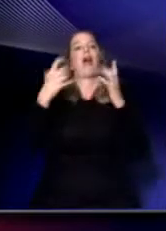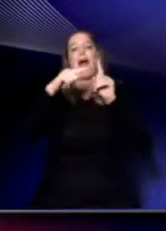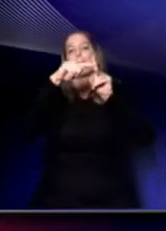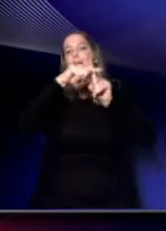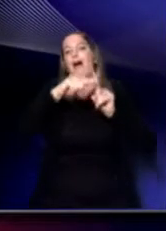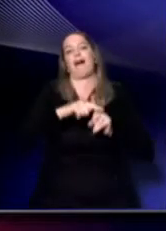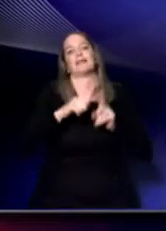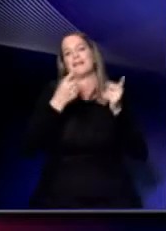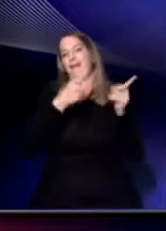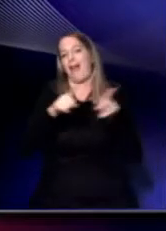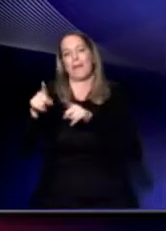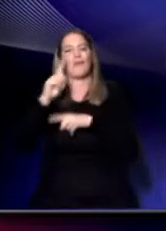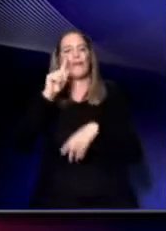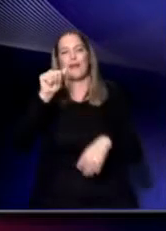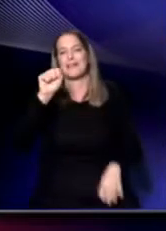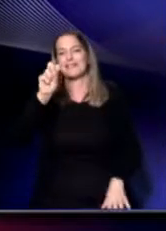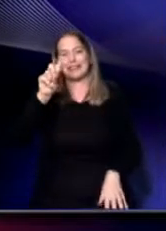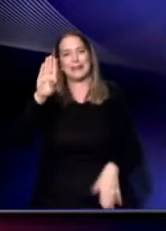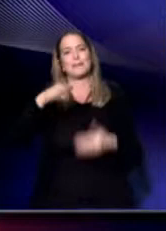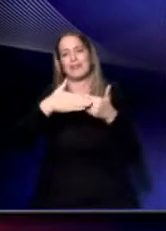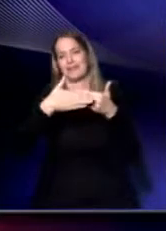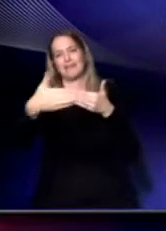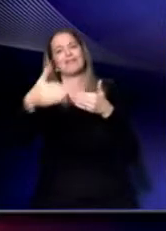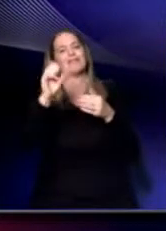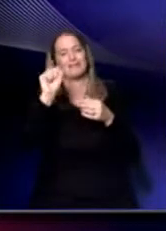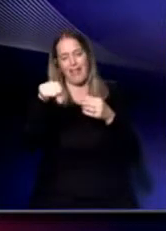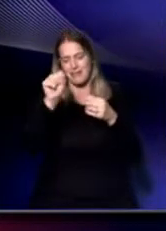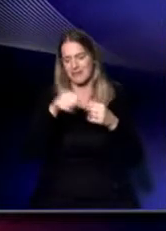going forward for ASDB.